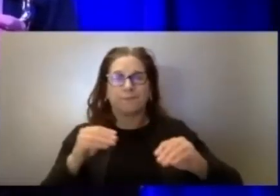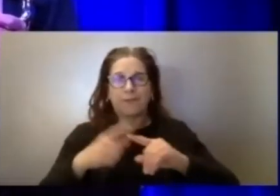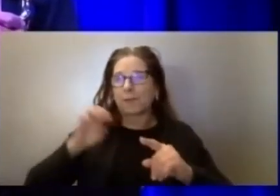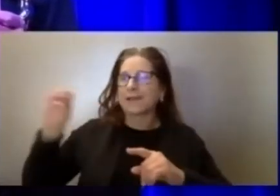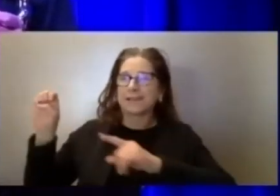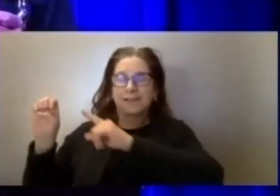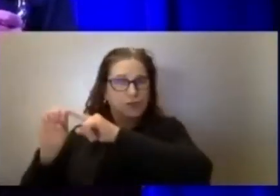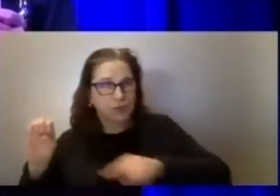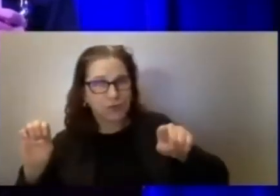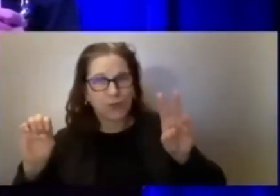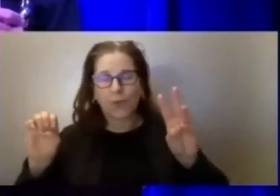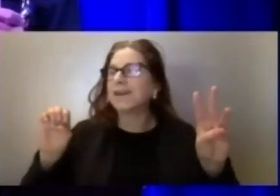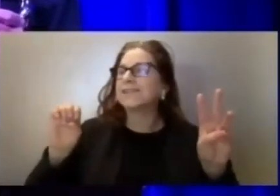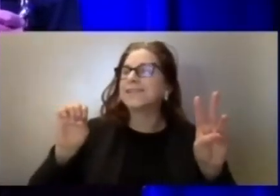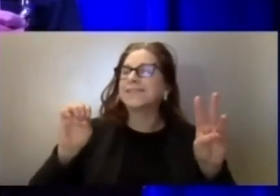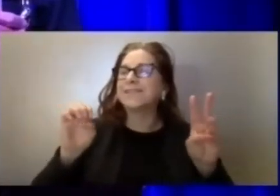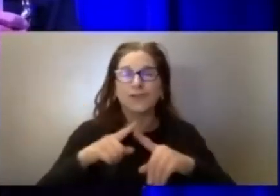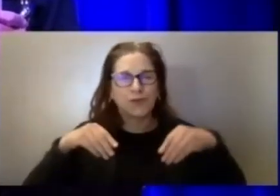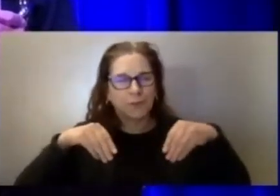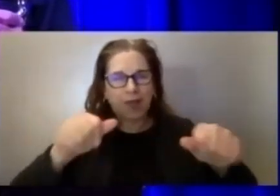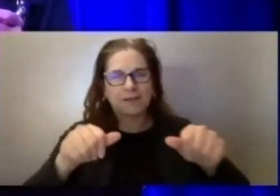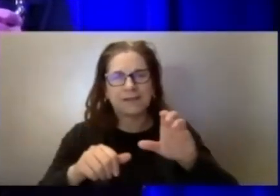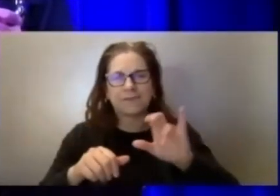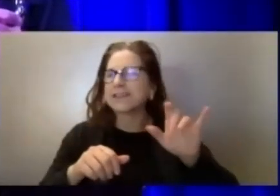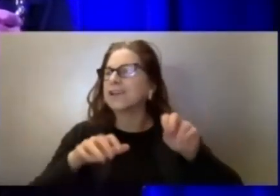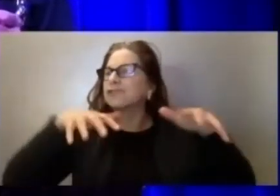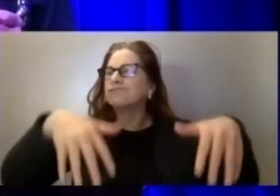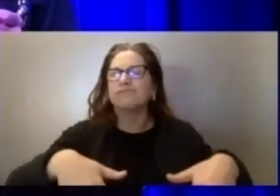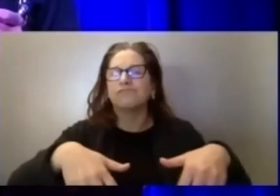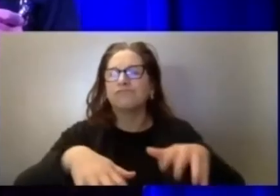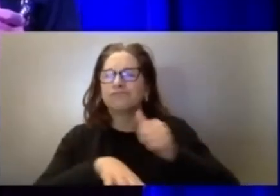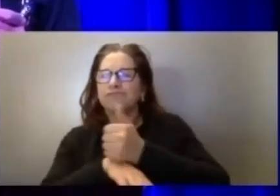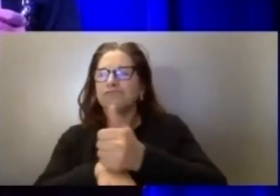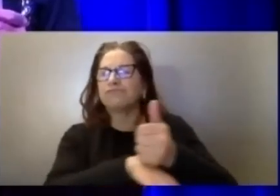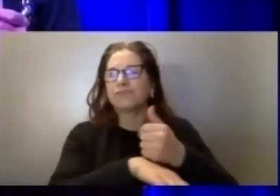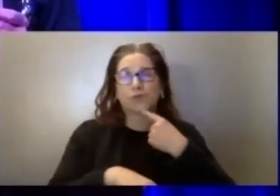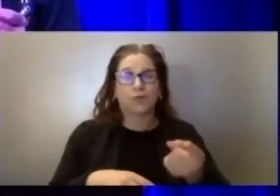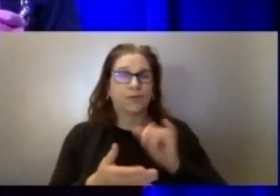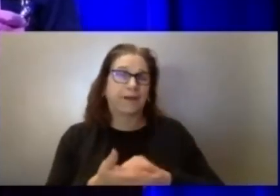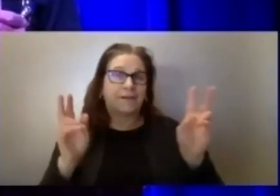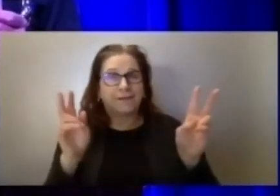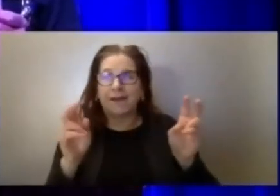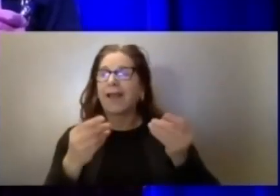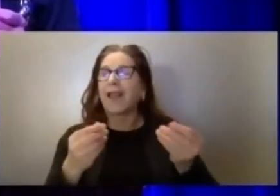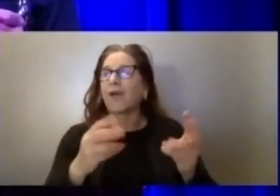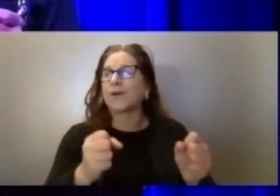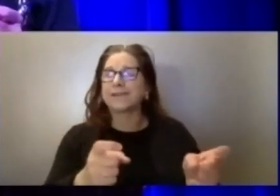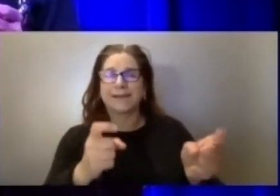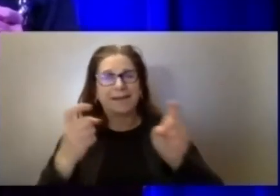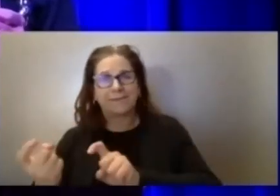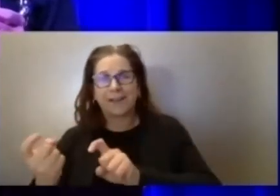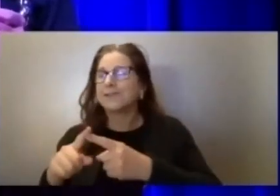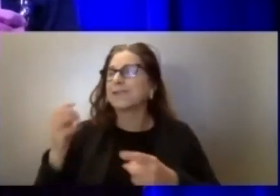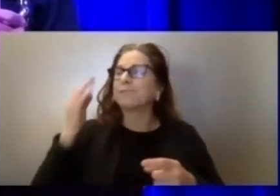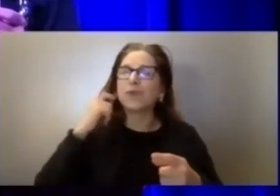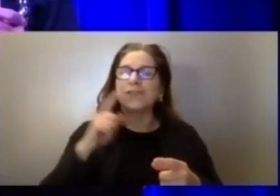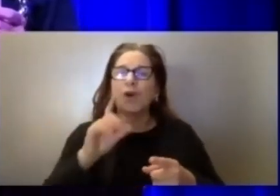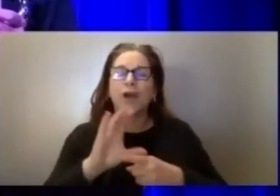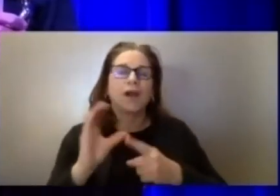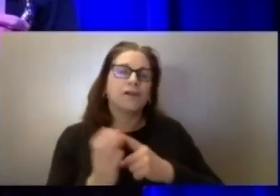The American dream moved from east to the west to plant civilization based on a narrative that told them that the land was given to them because